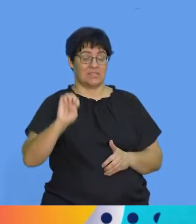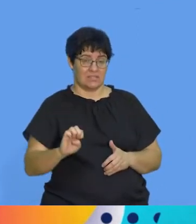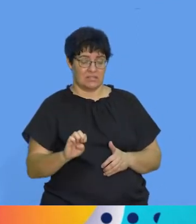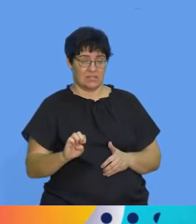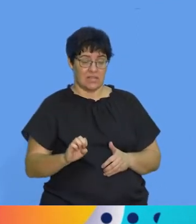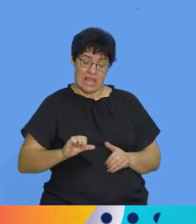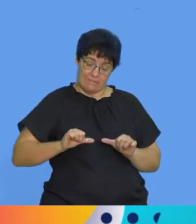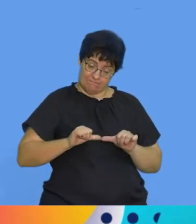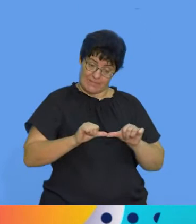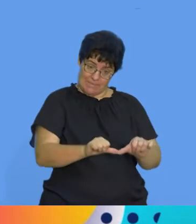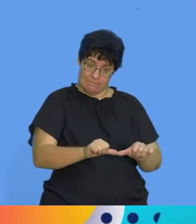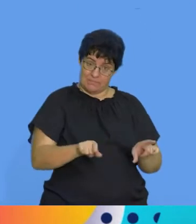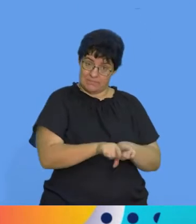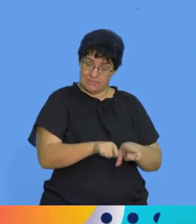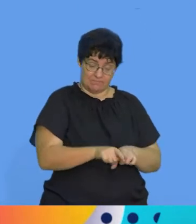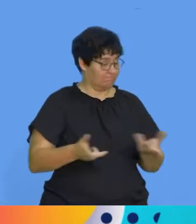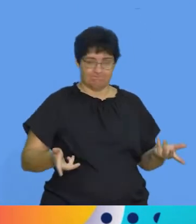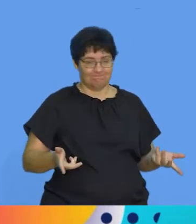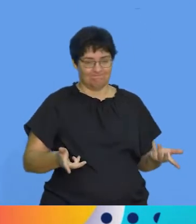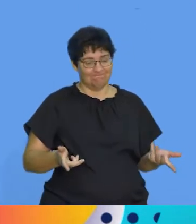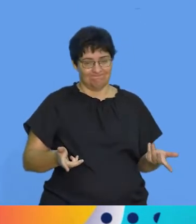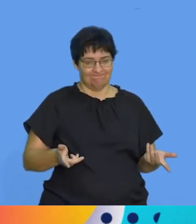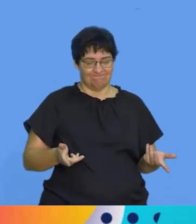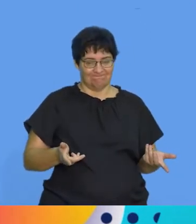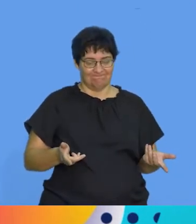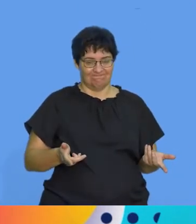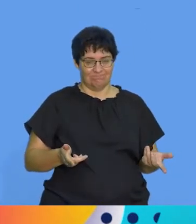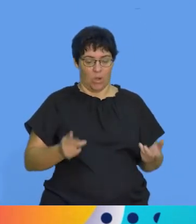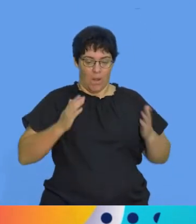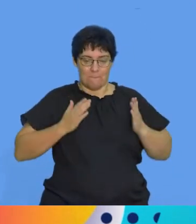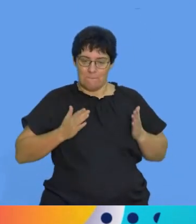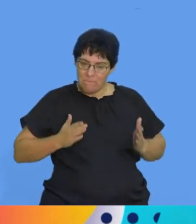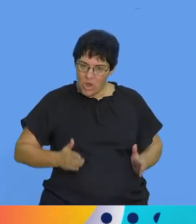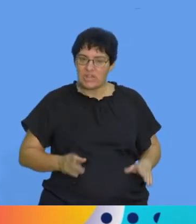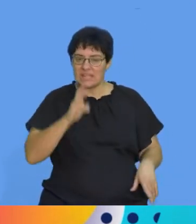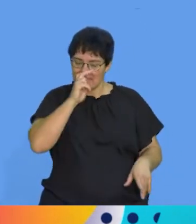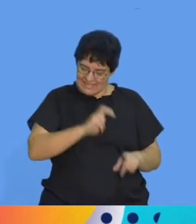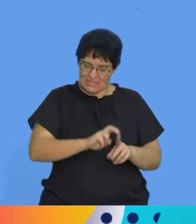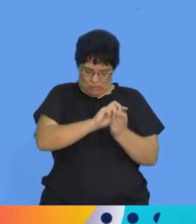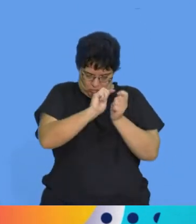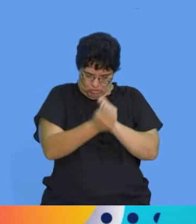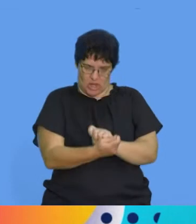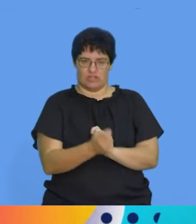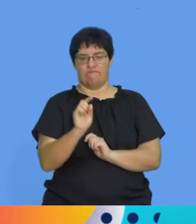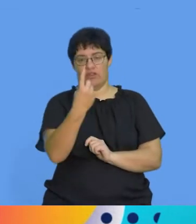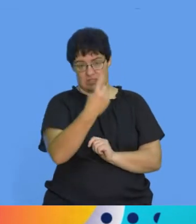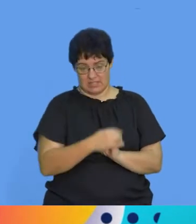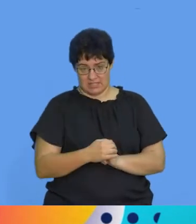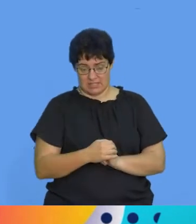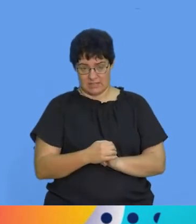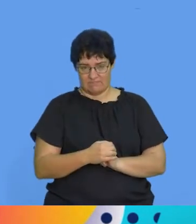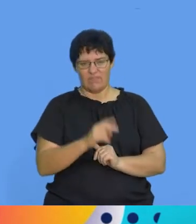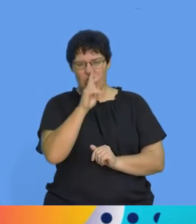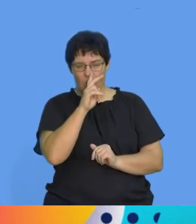you can't keep it in that form. You cannot keep glucose in that form. Your body has to change it.